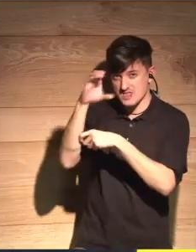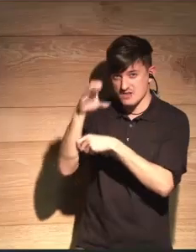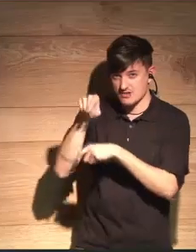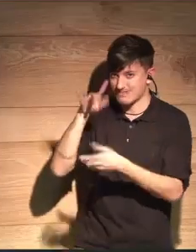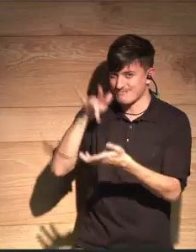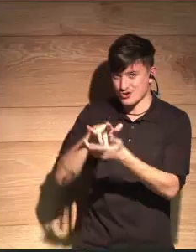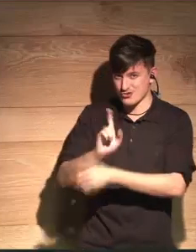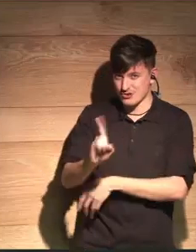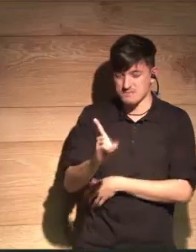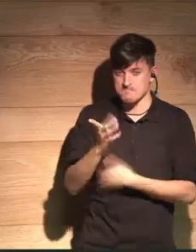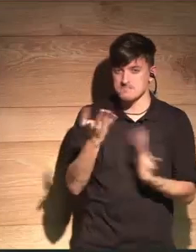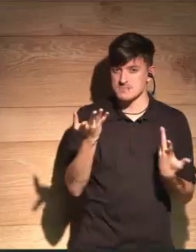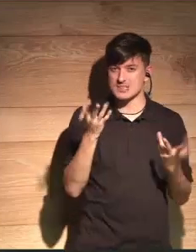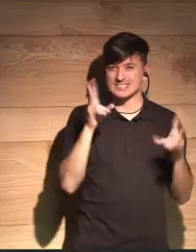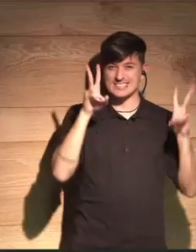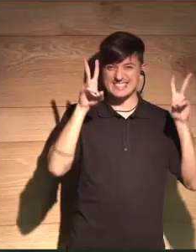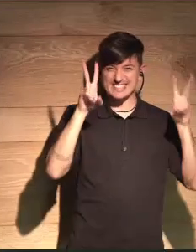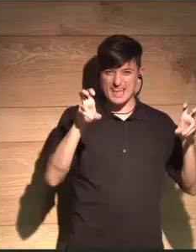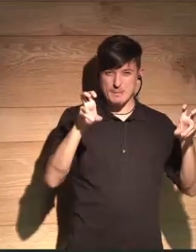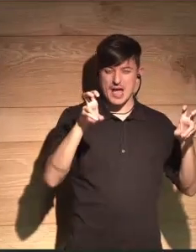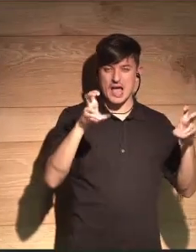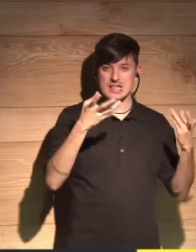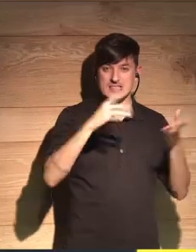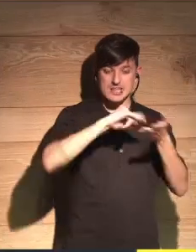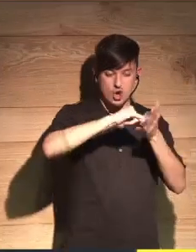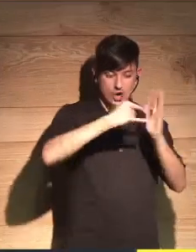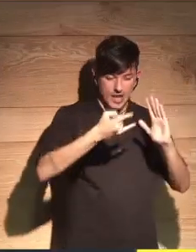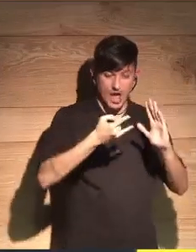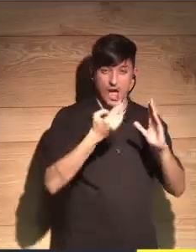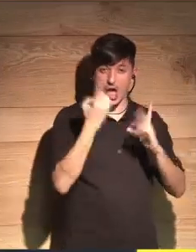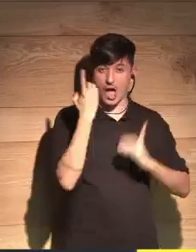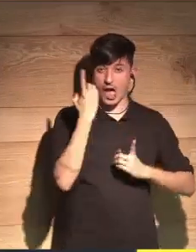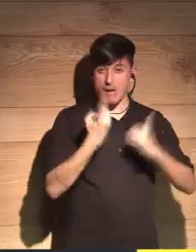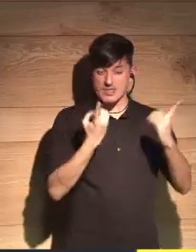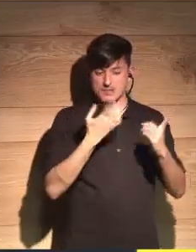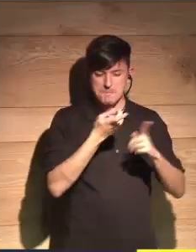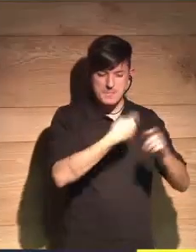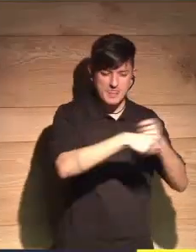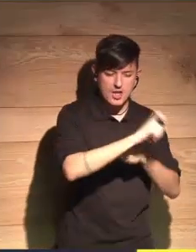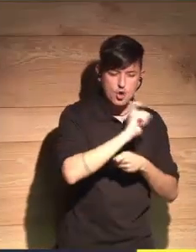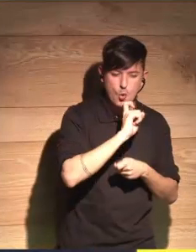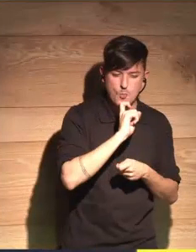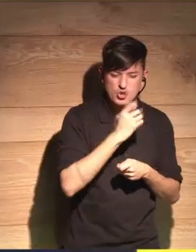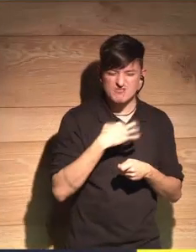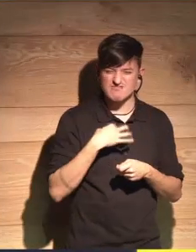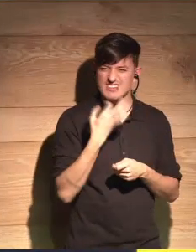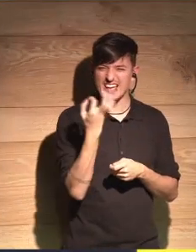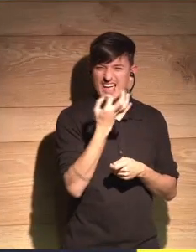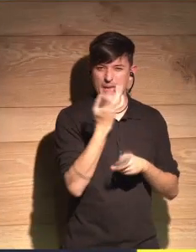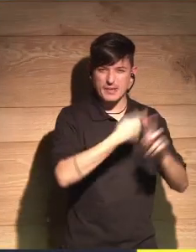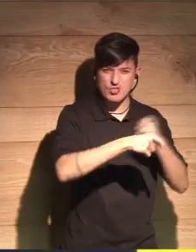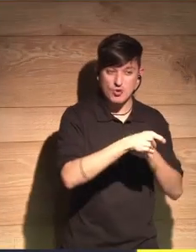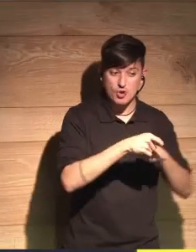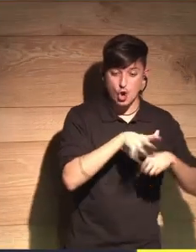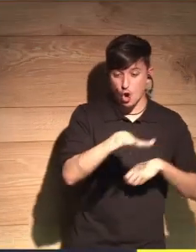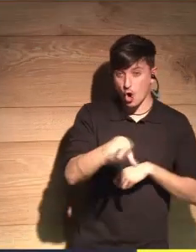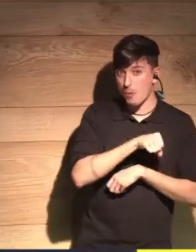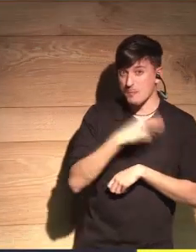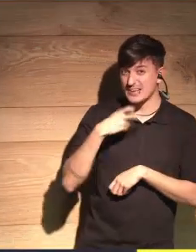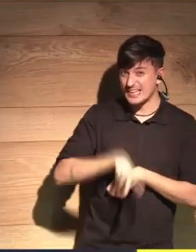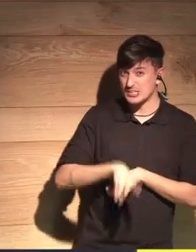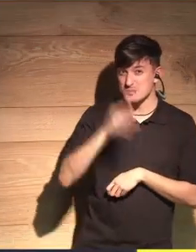scientific fields where this did not happen. But the technological topic normally is under the